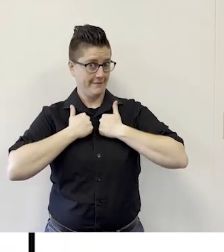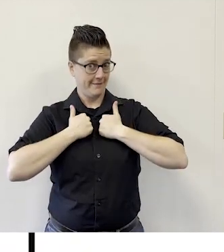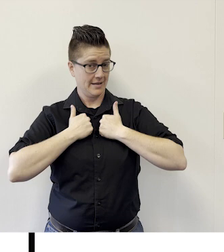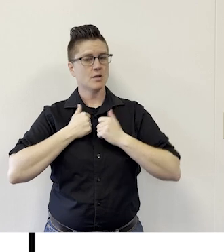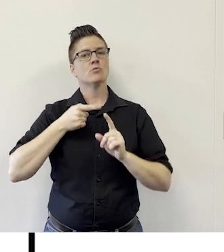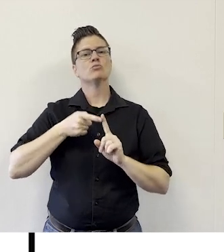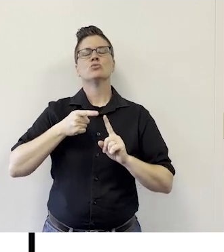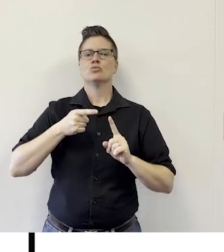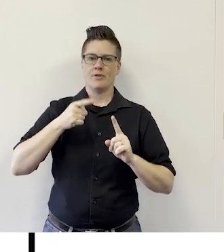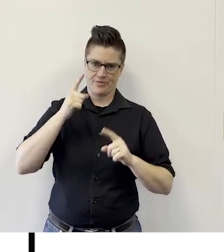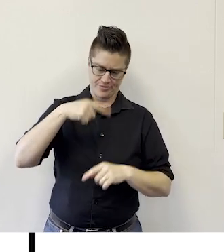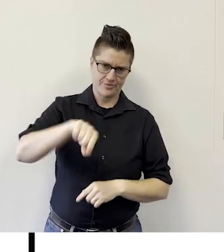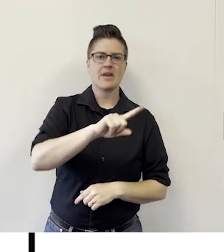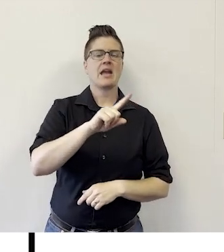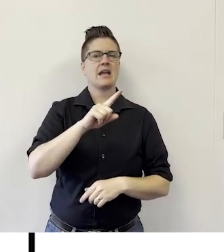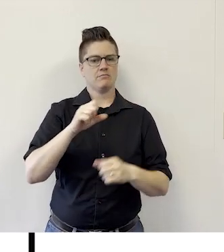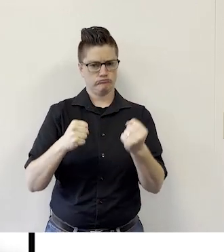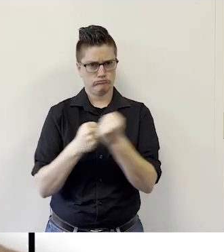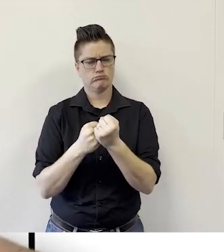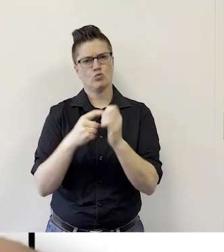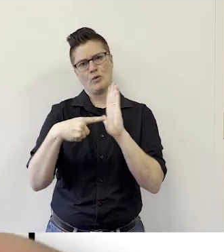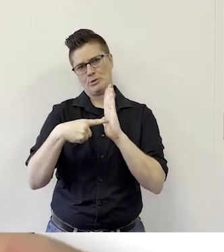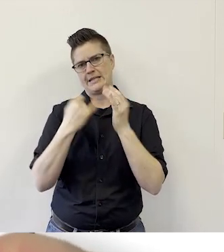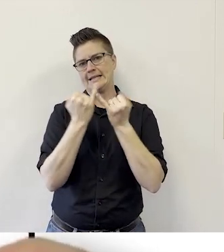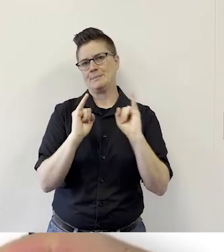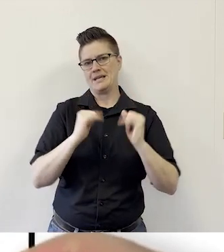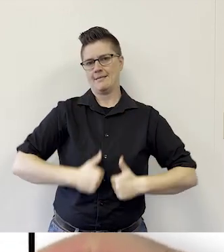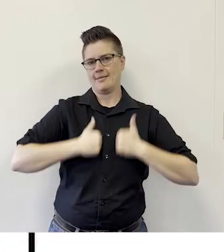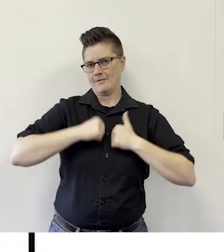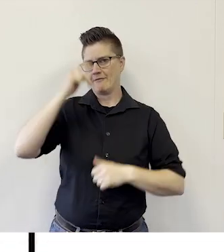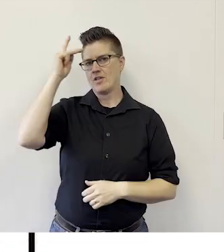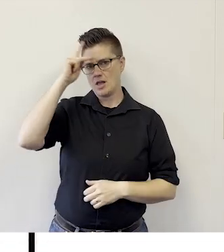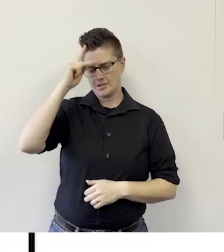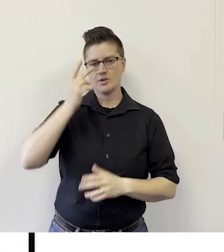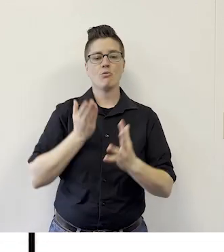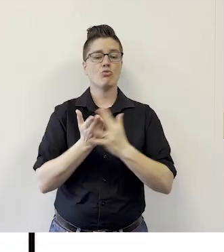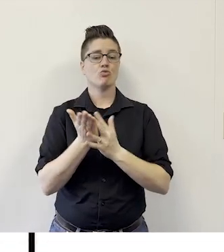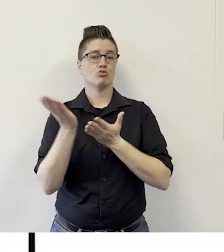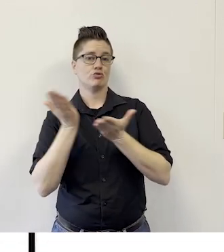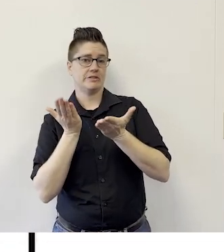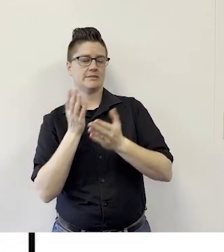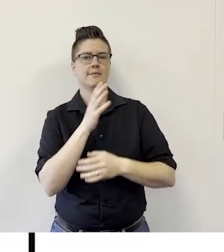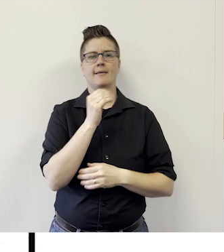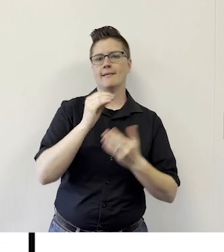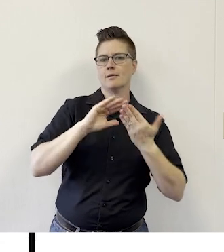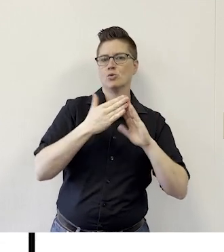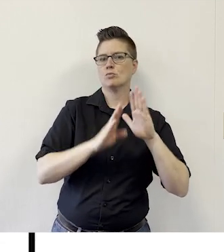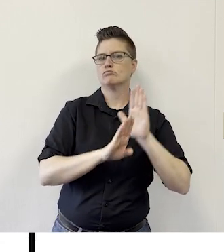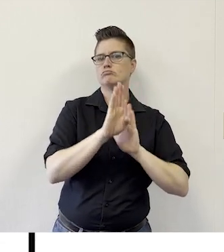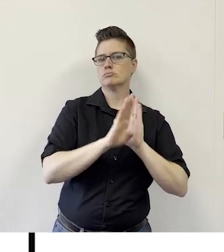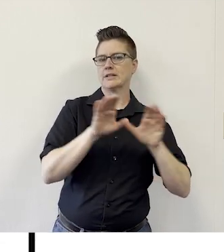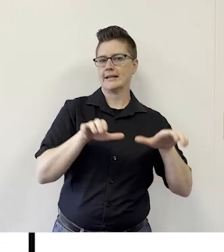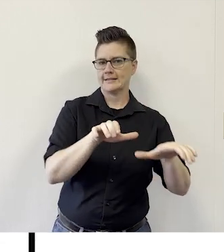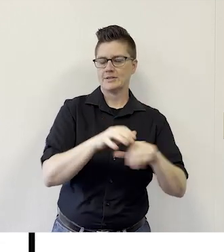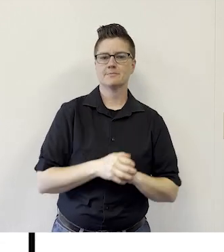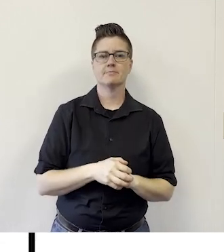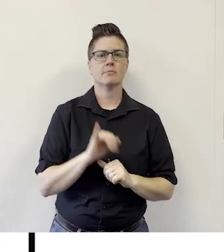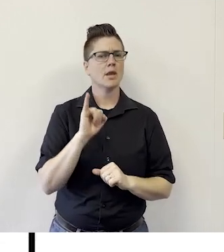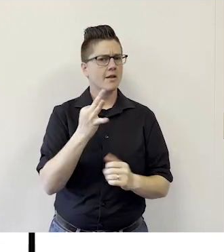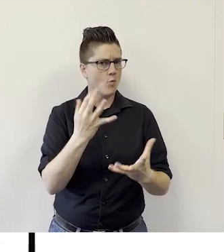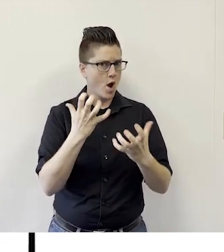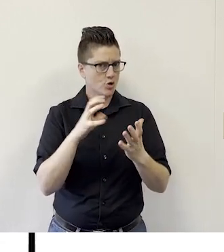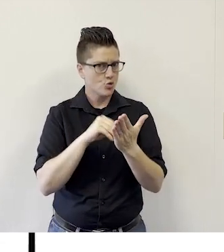Living are the living, breathing entities that represent independent living philosophy through services and community building